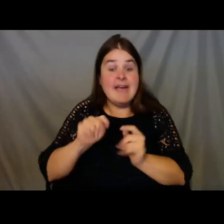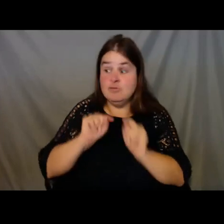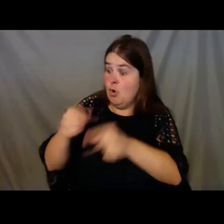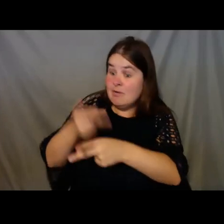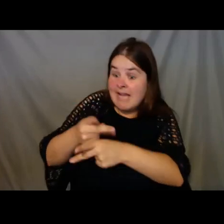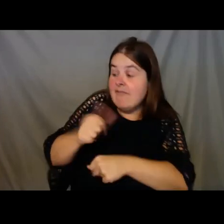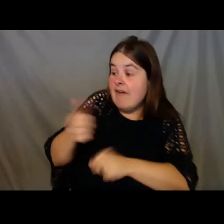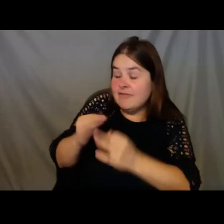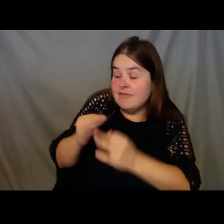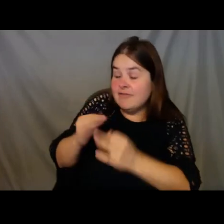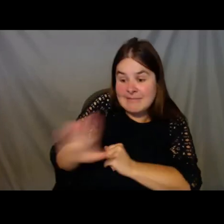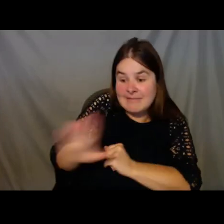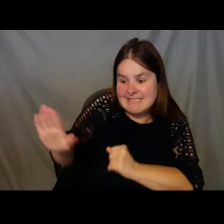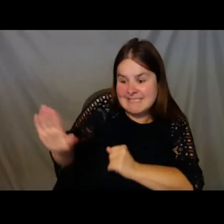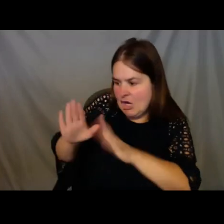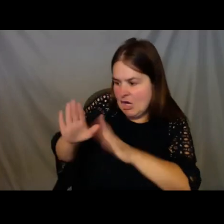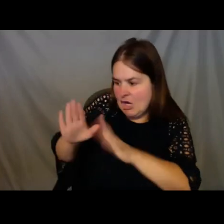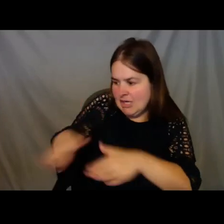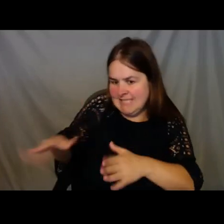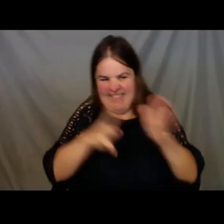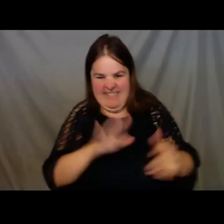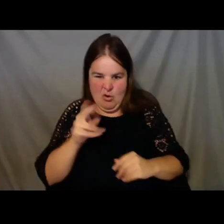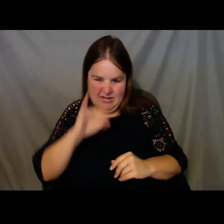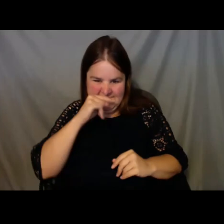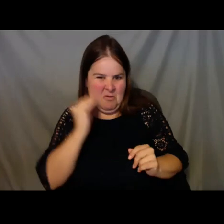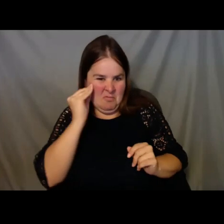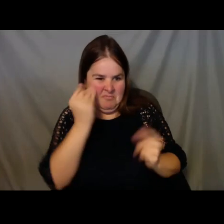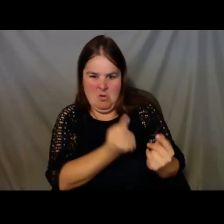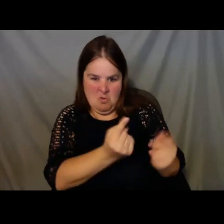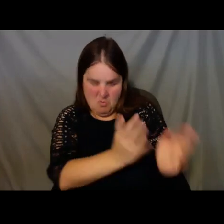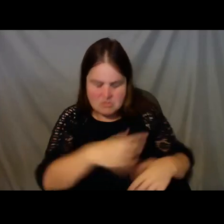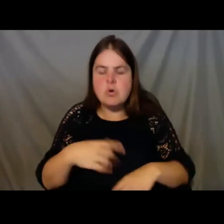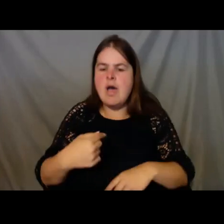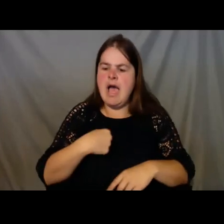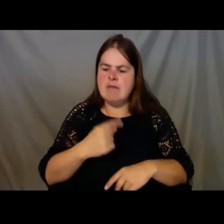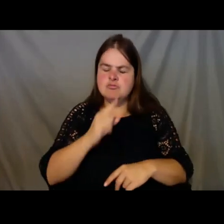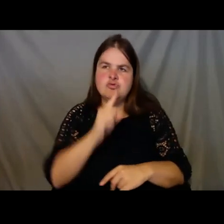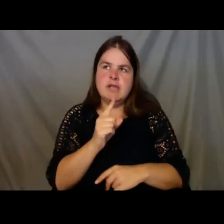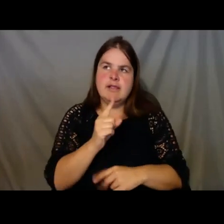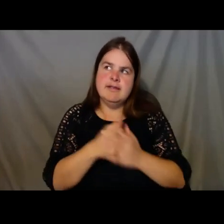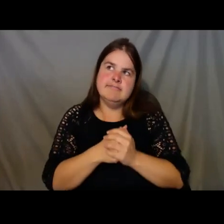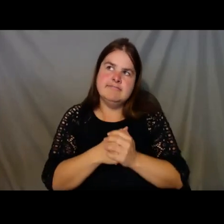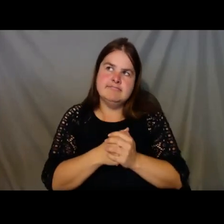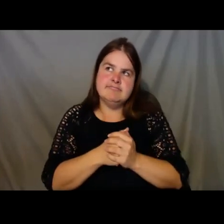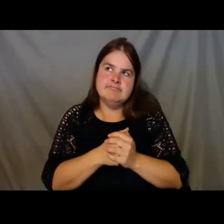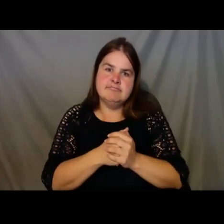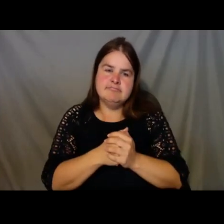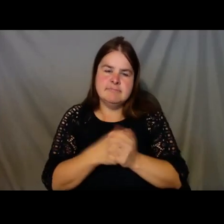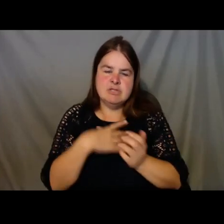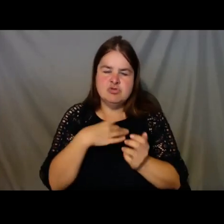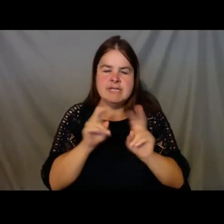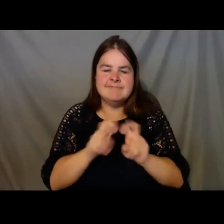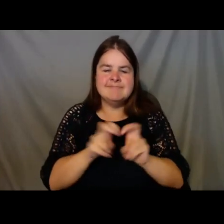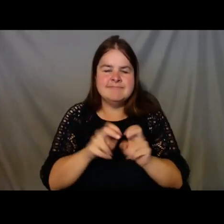other families' kids. And so I'm really interested in, you know, not